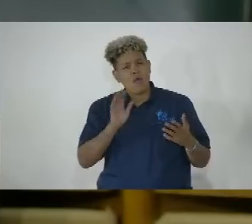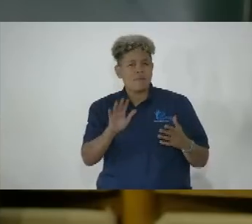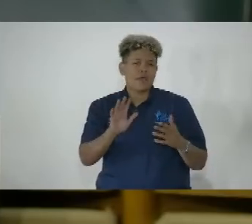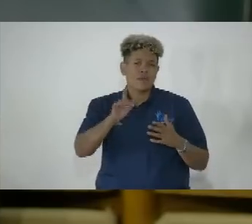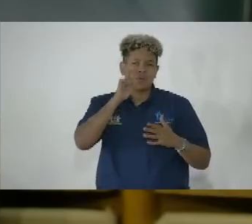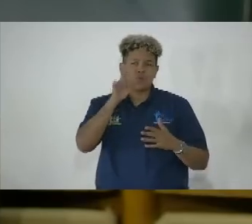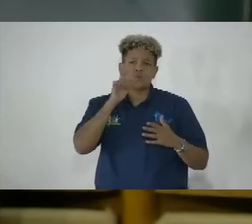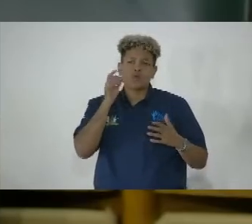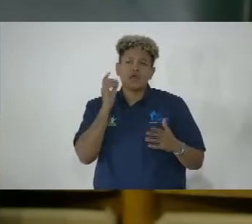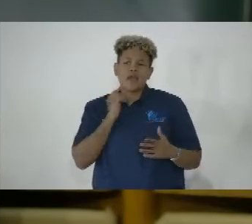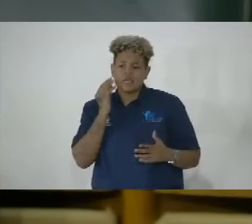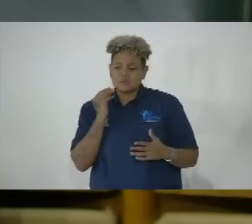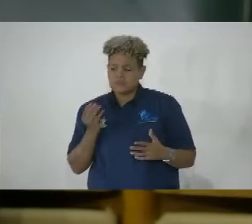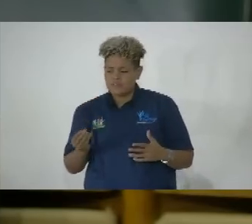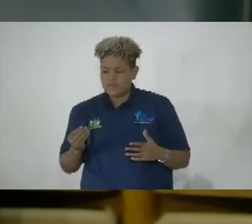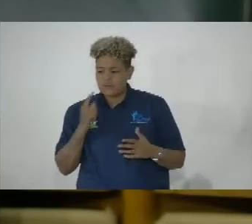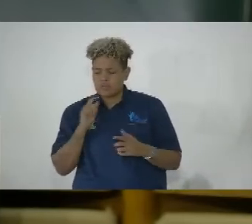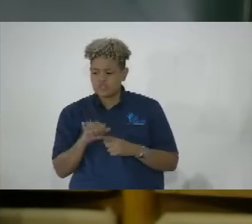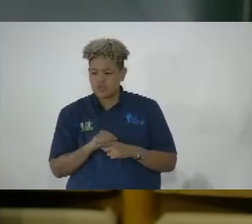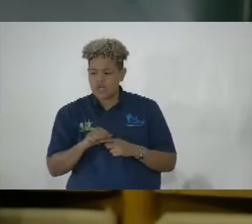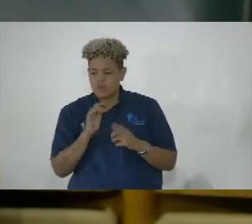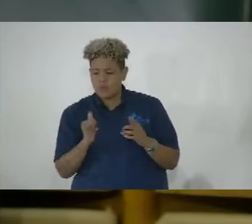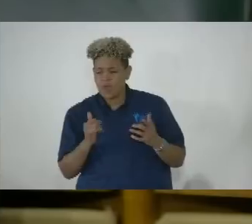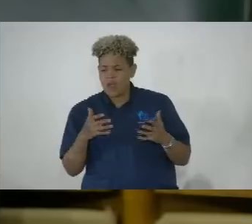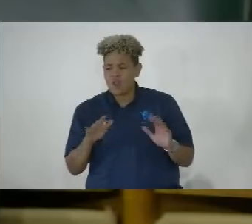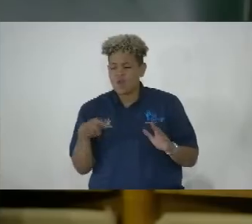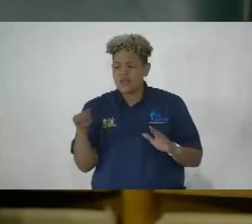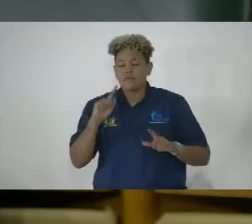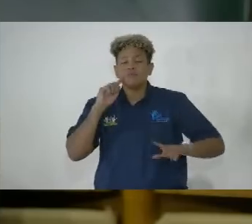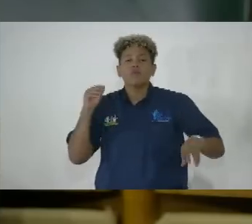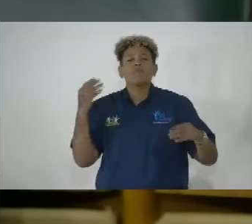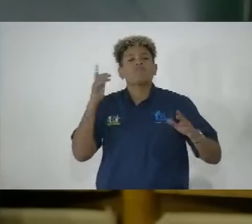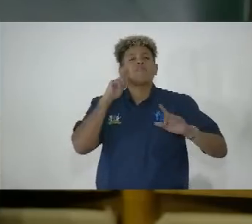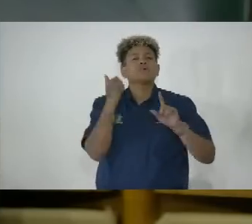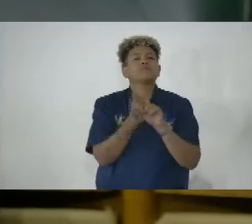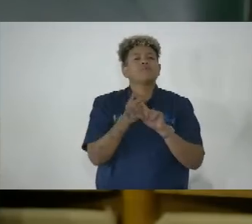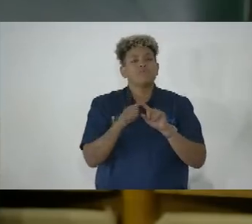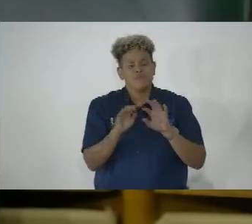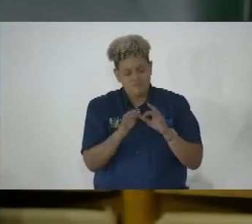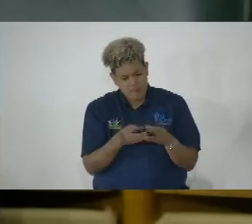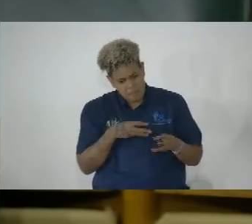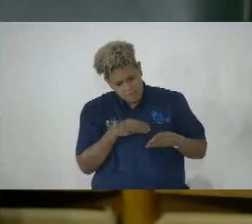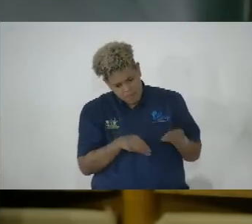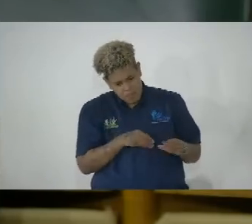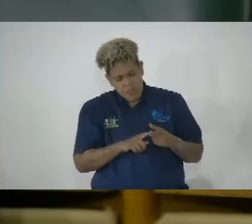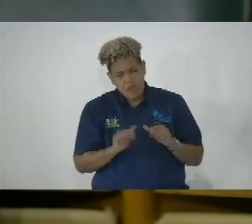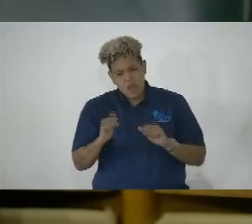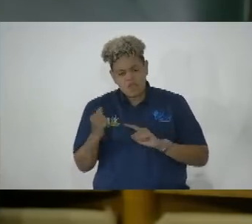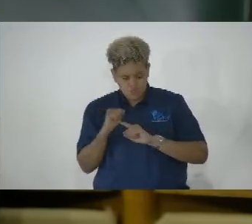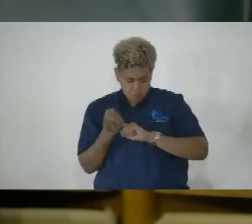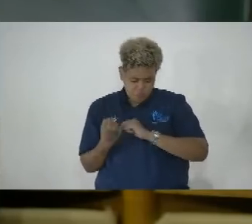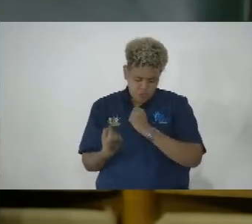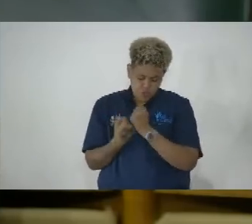are victims with training that will allow them to provide for themselves and their families in other circumstances once they are able to leave the